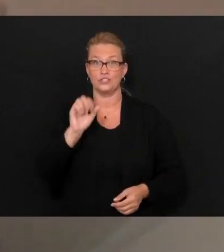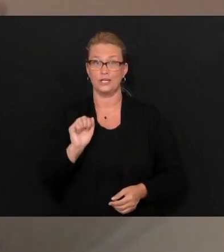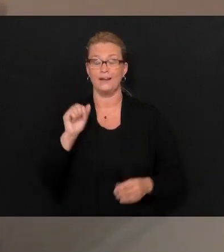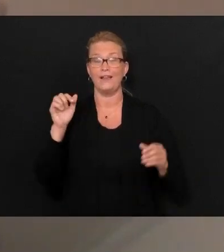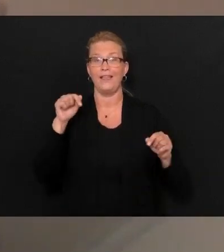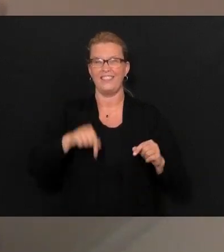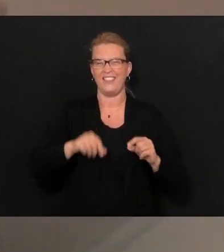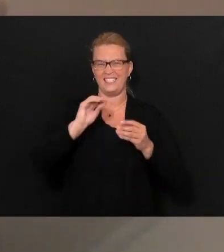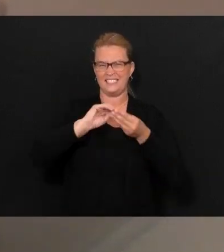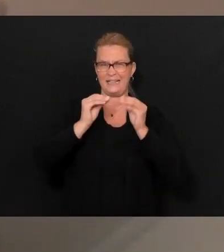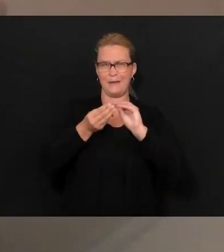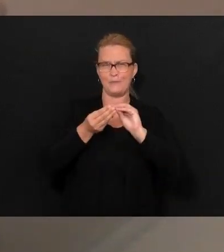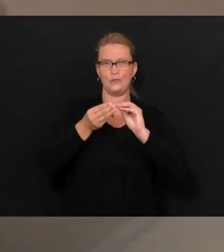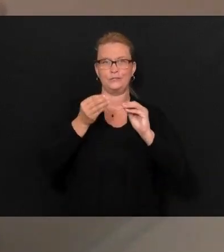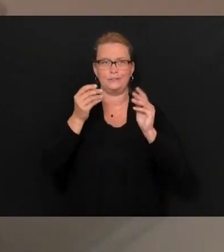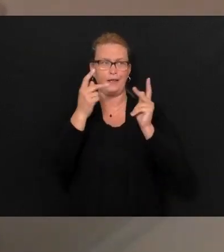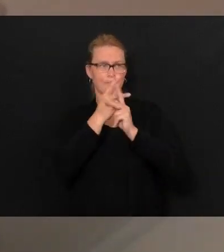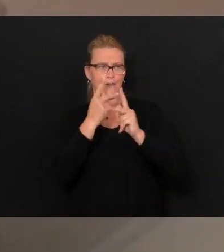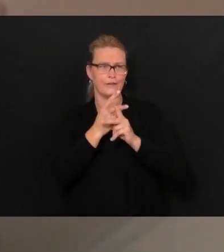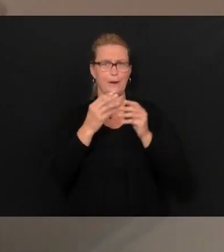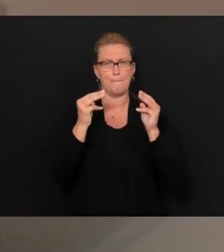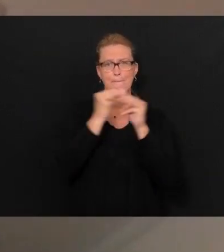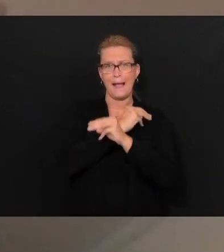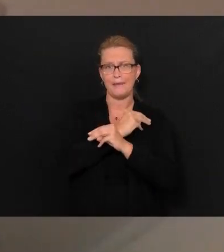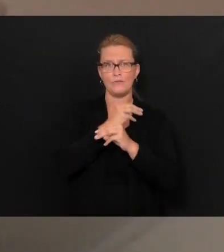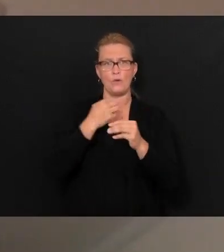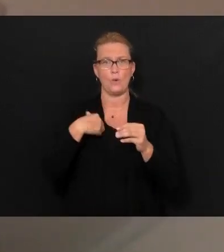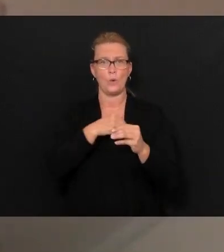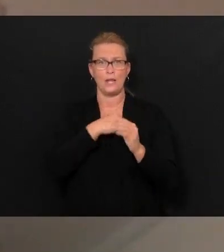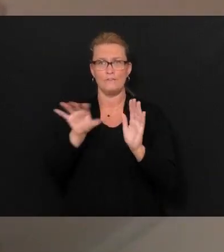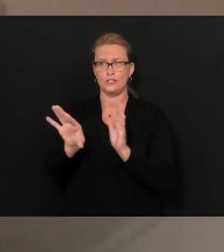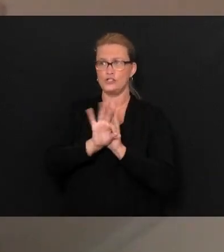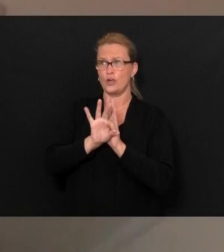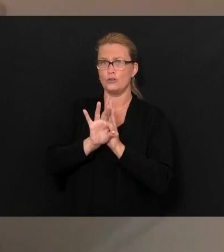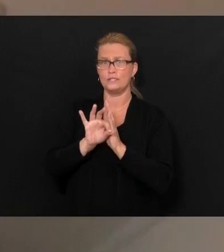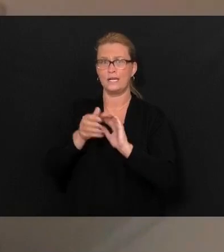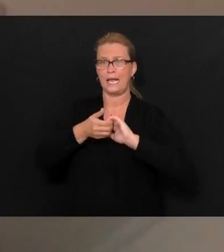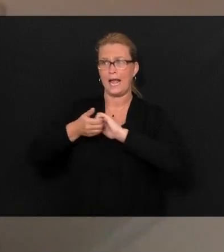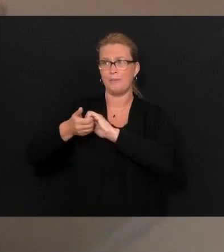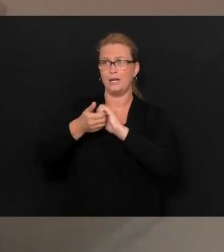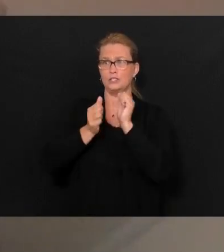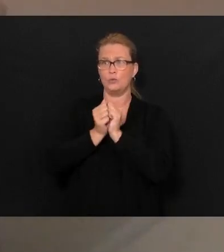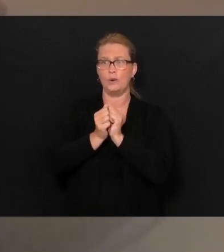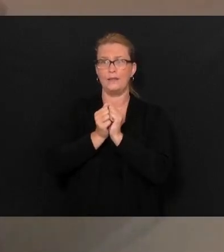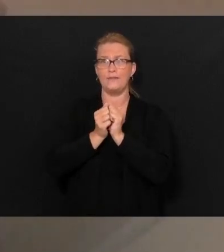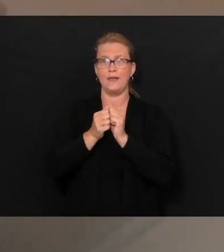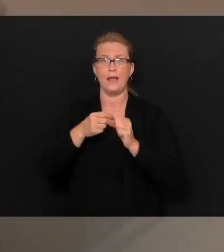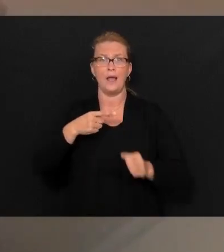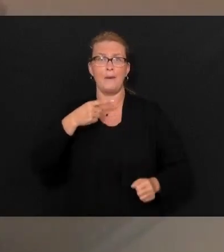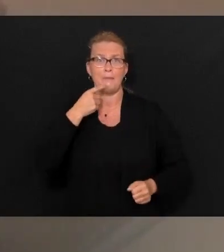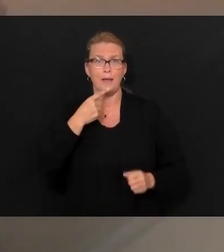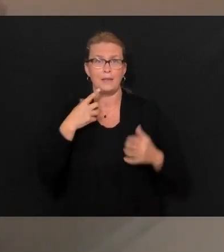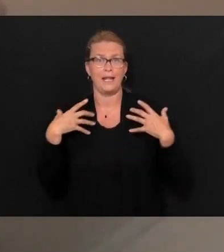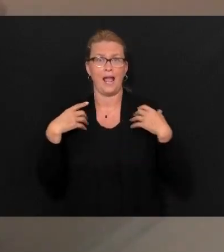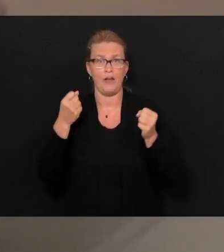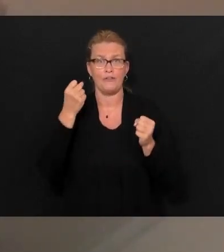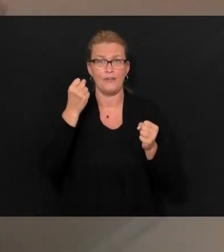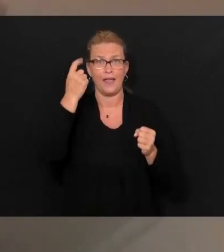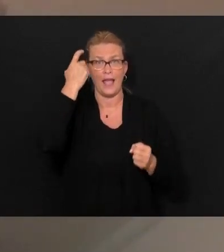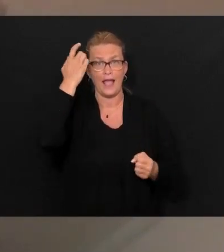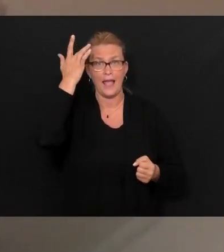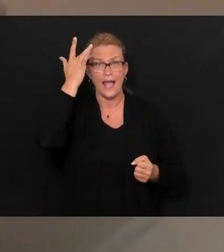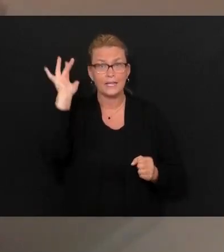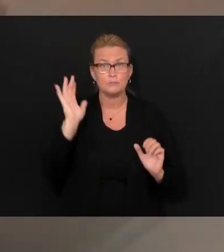metrics that we have chosen in collaboration with our public health experts really are really effective